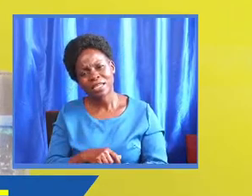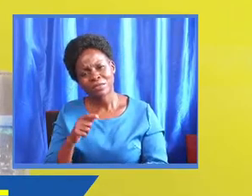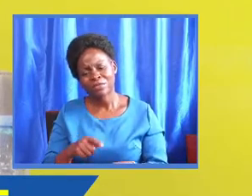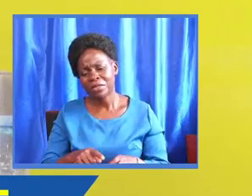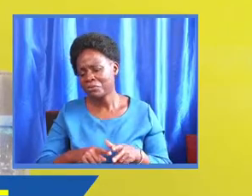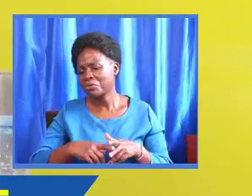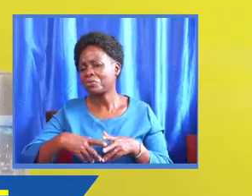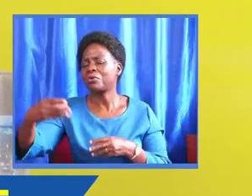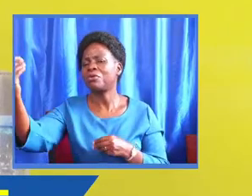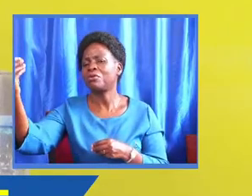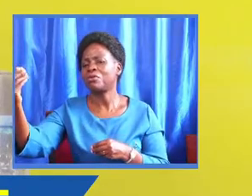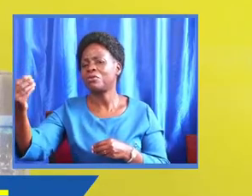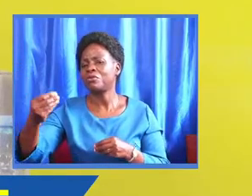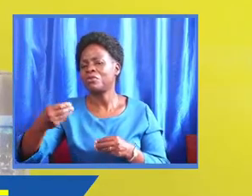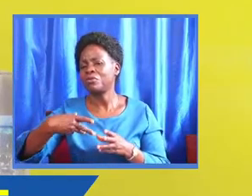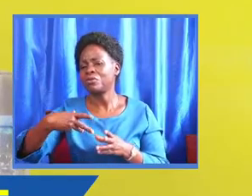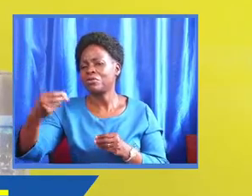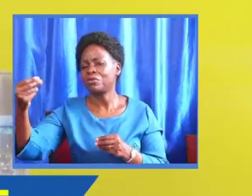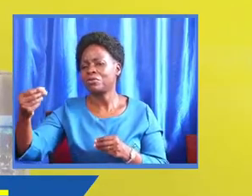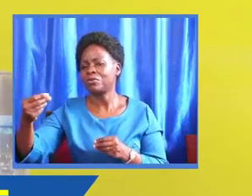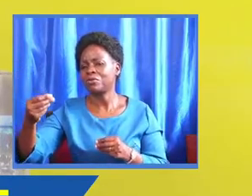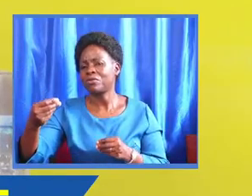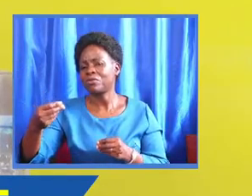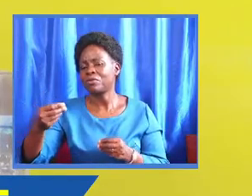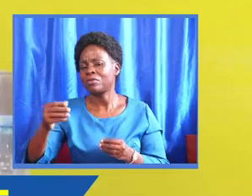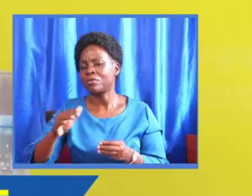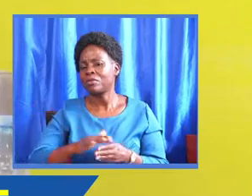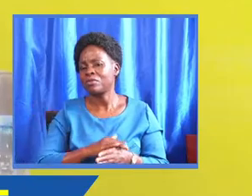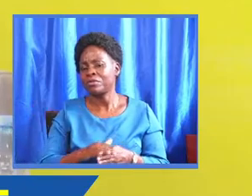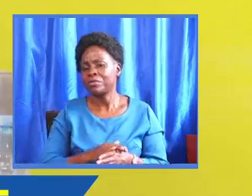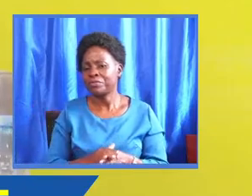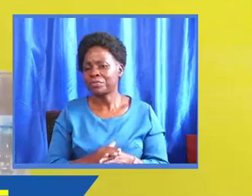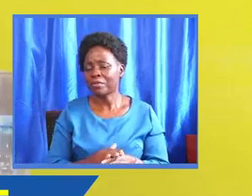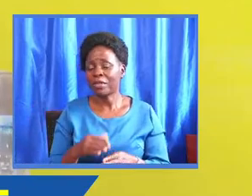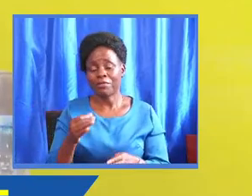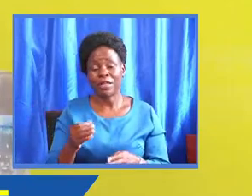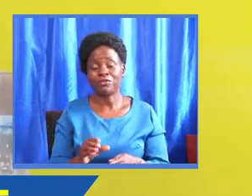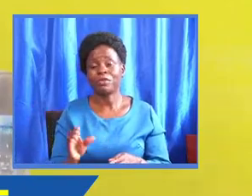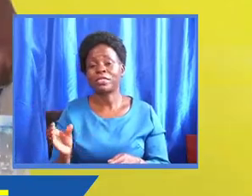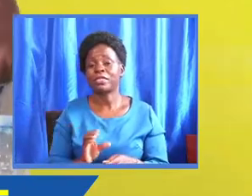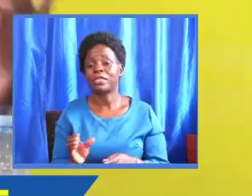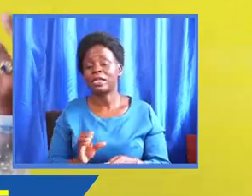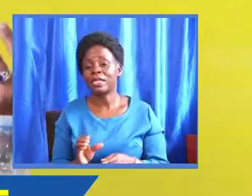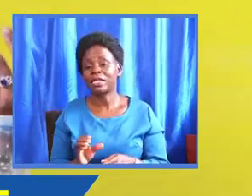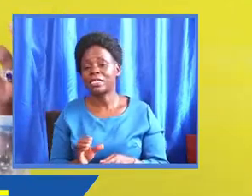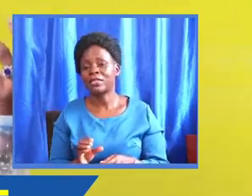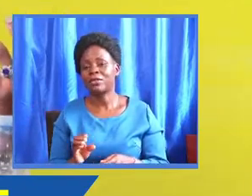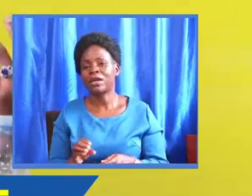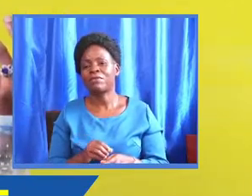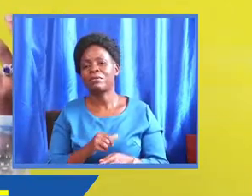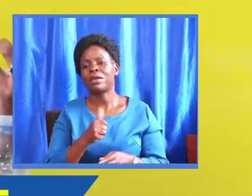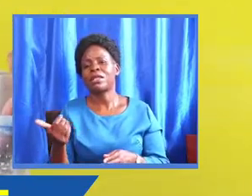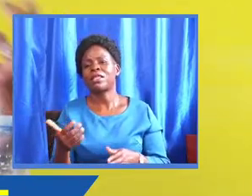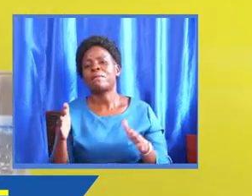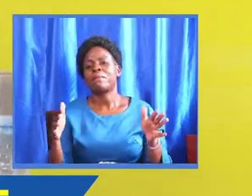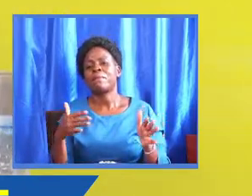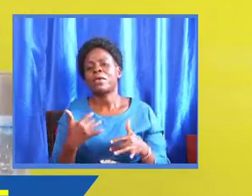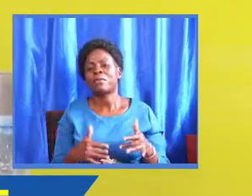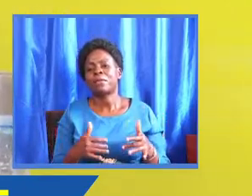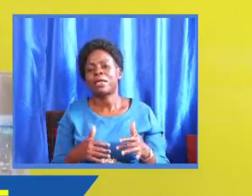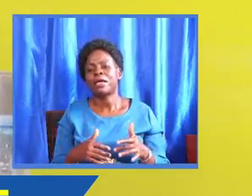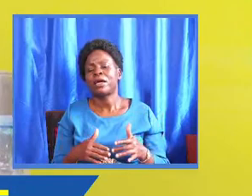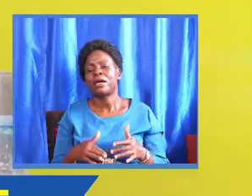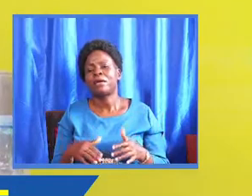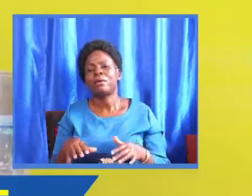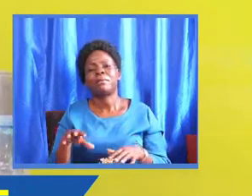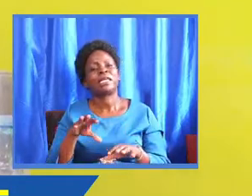exit the investment. And if that was the case, then we wouldn't have another big player buying them out and